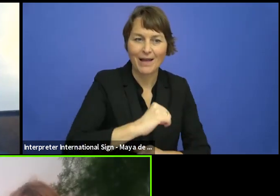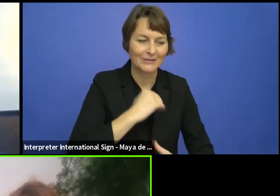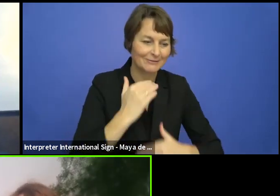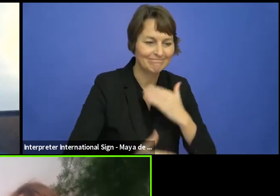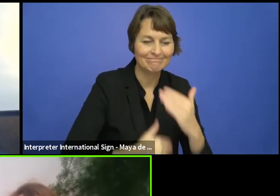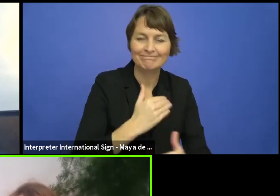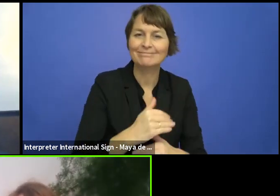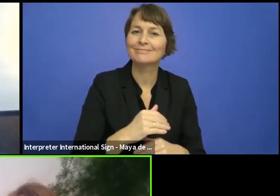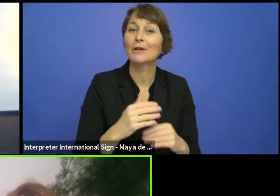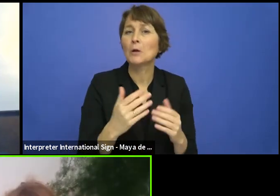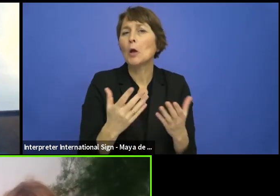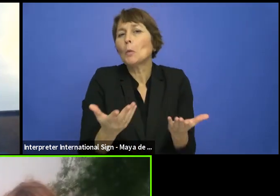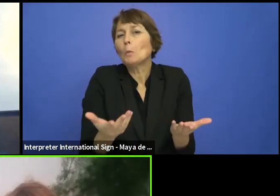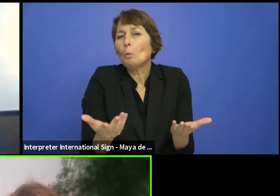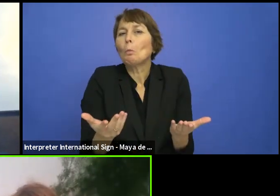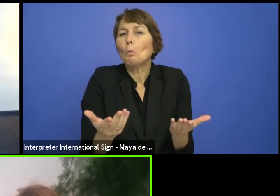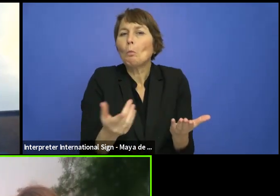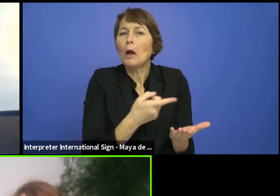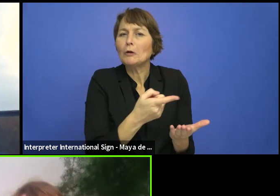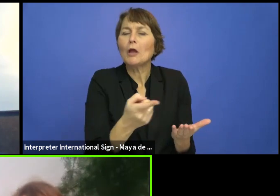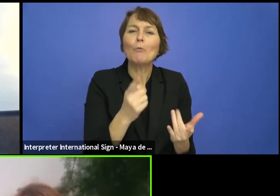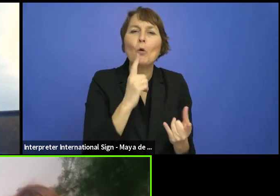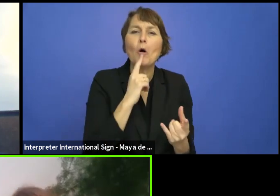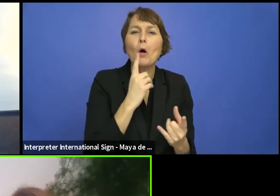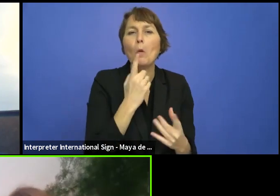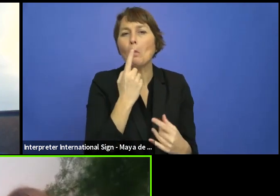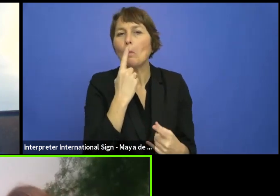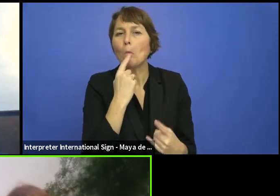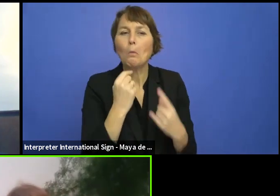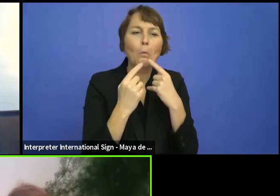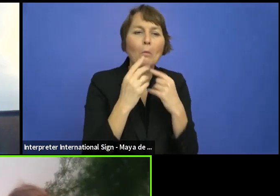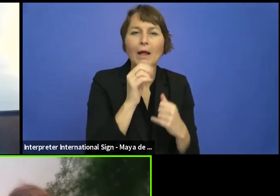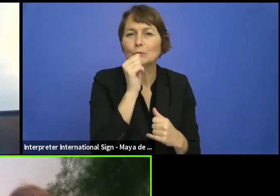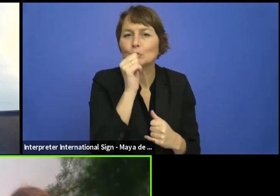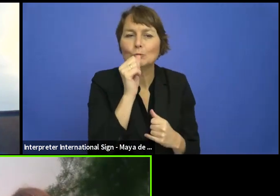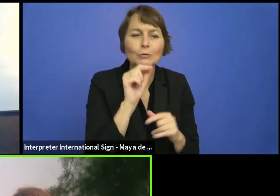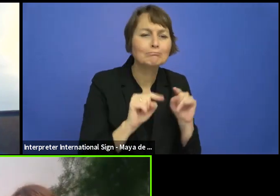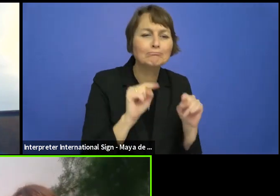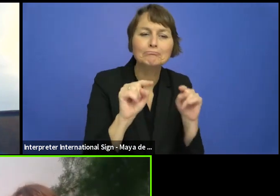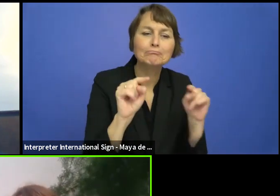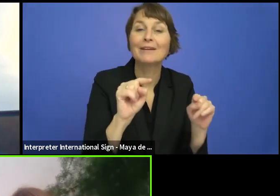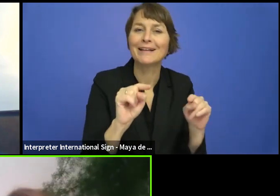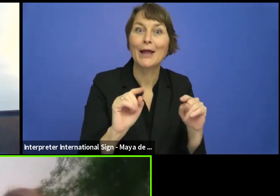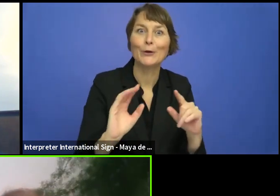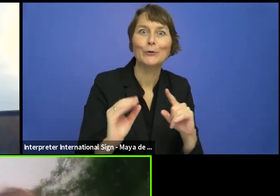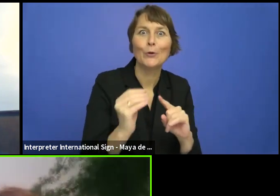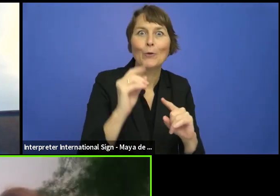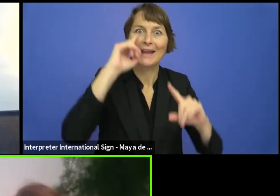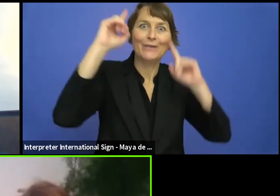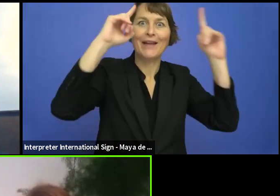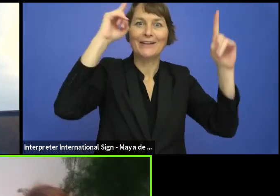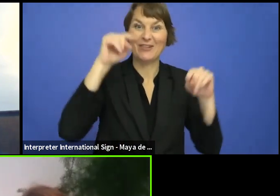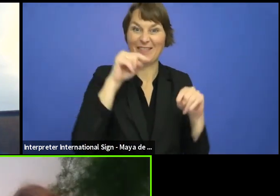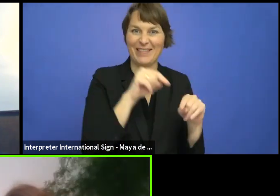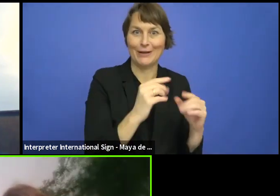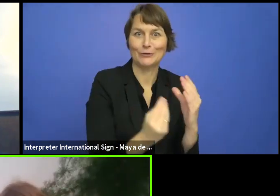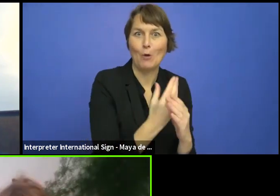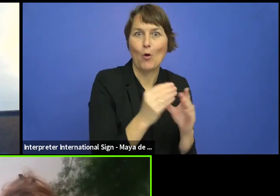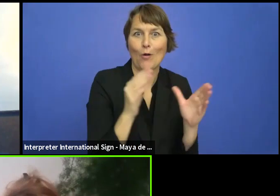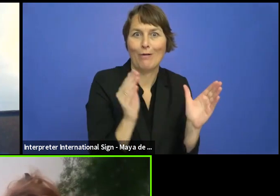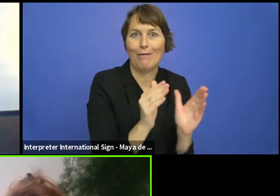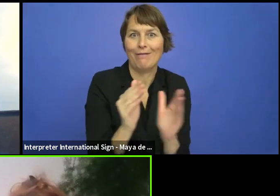experimental, a bit more, you find more innovation there. So there's a lot to learn from big